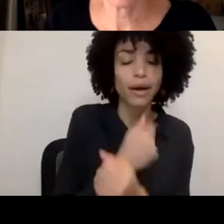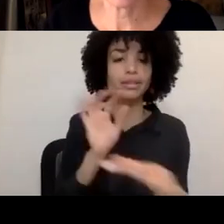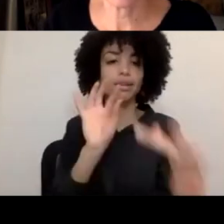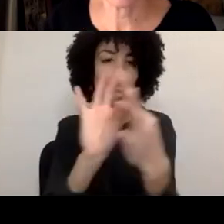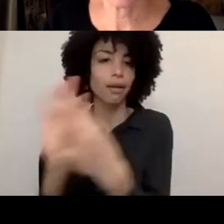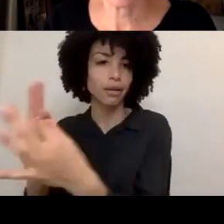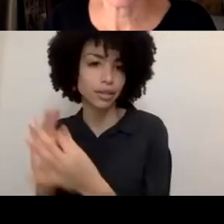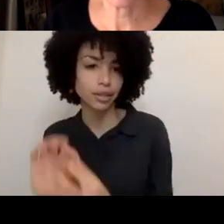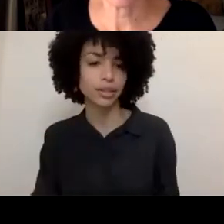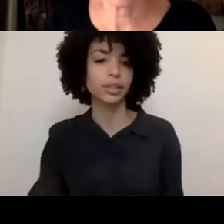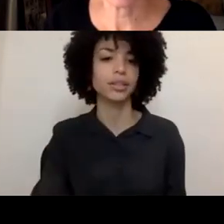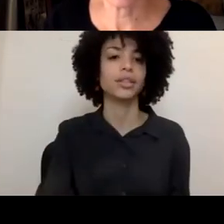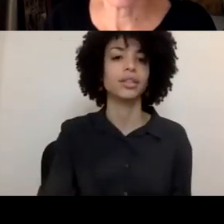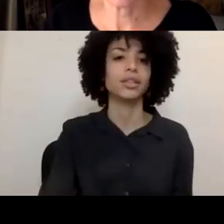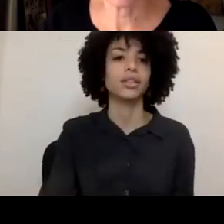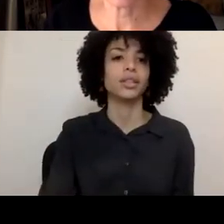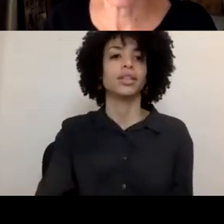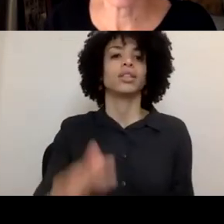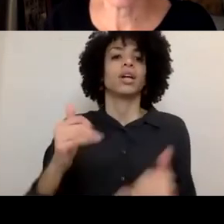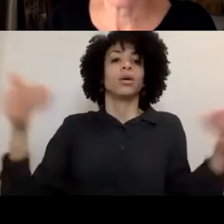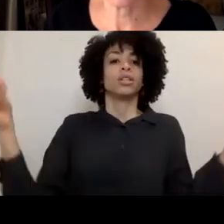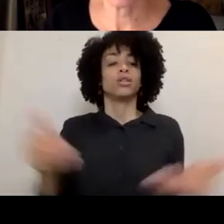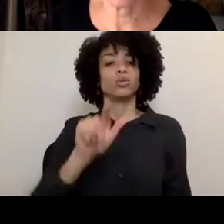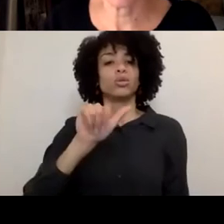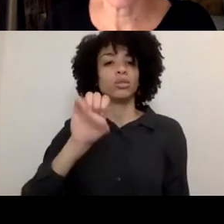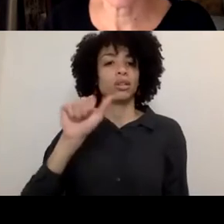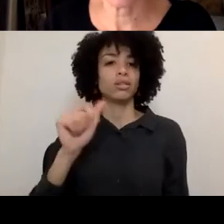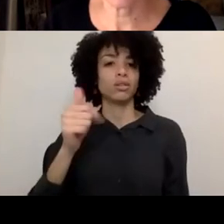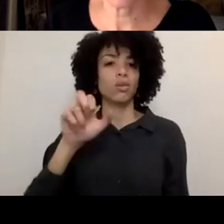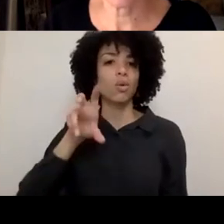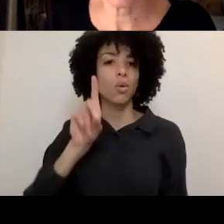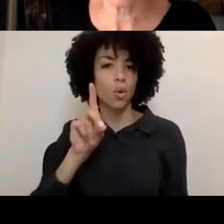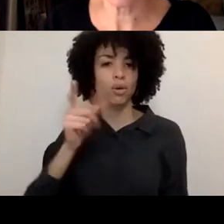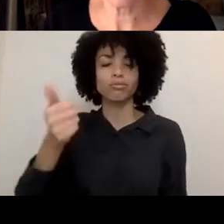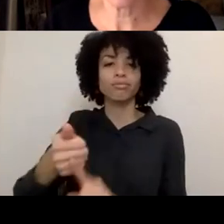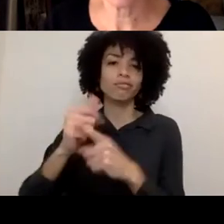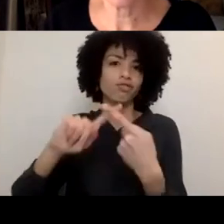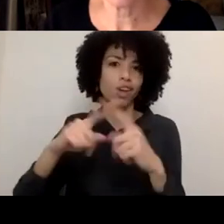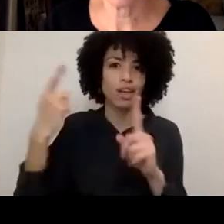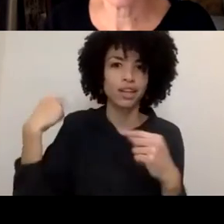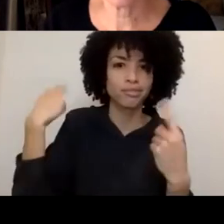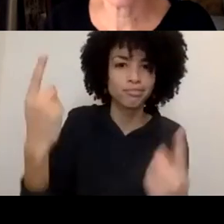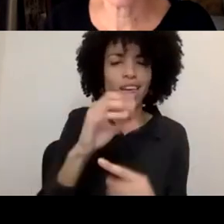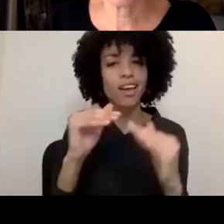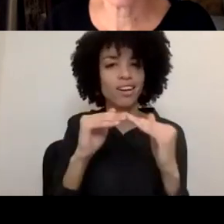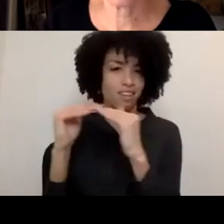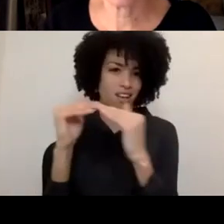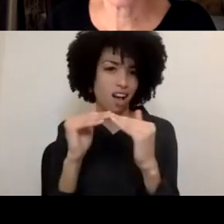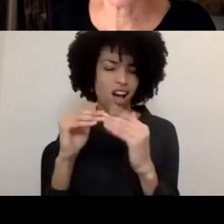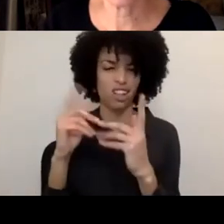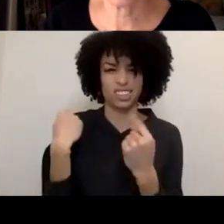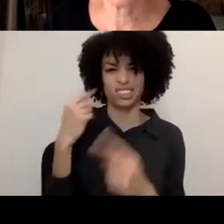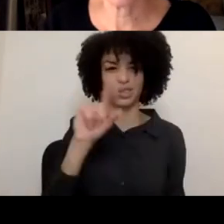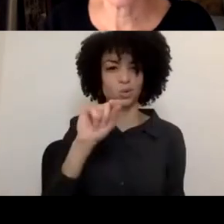for an anti-racism program geared towards culturally specific communities to counter the standard practices of